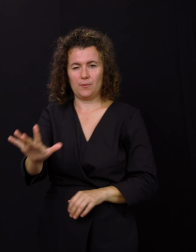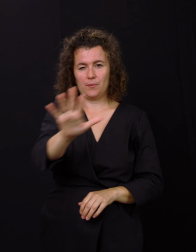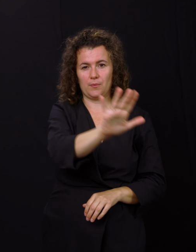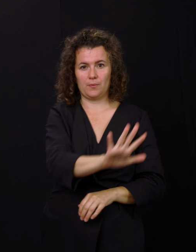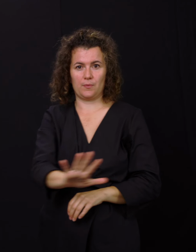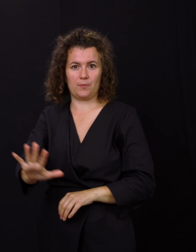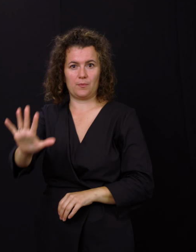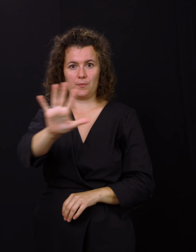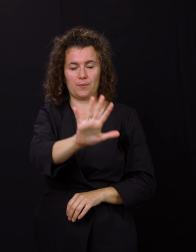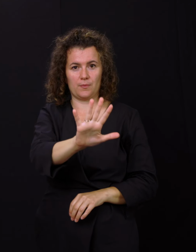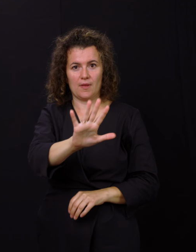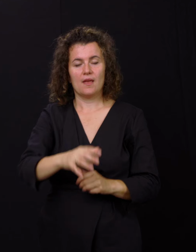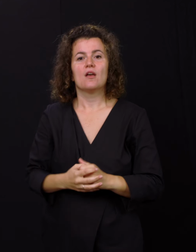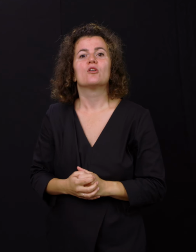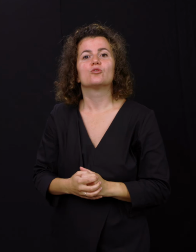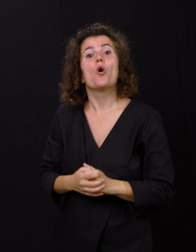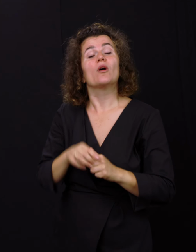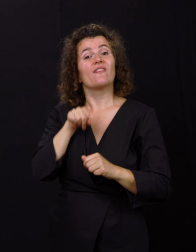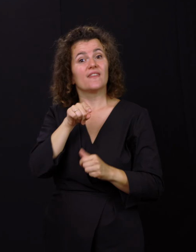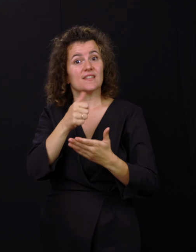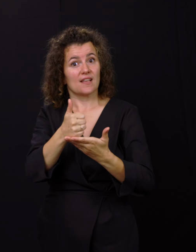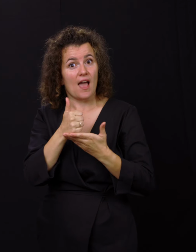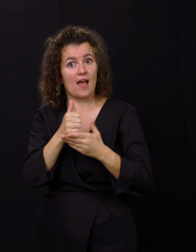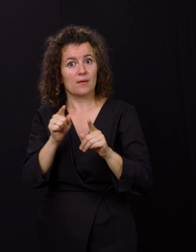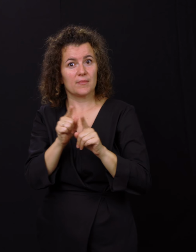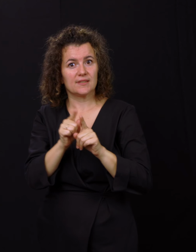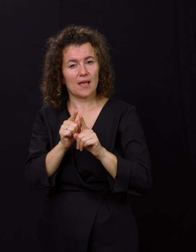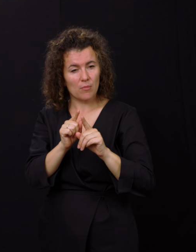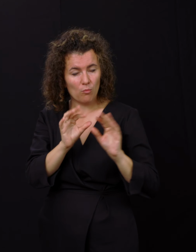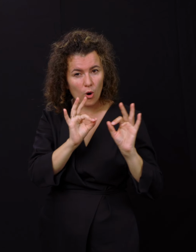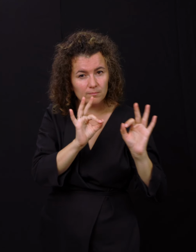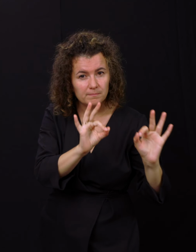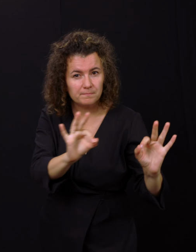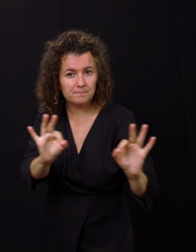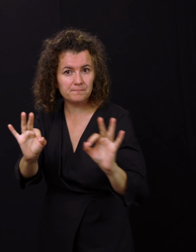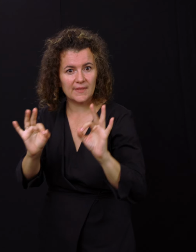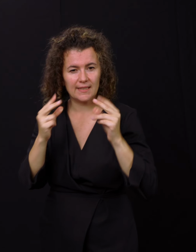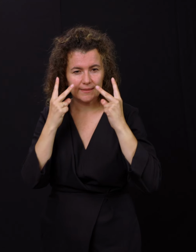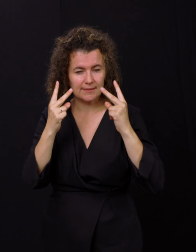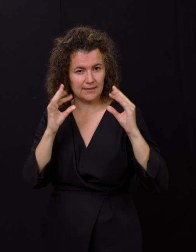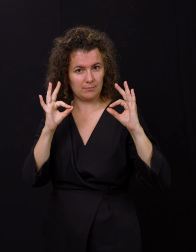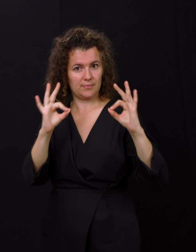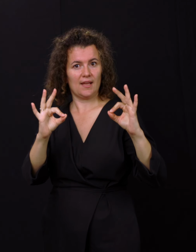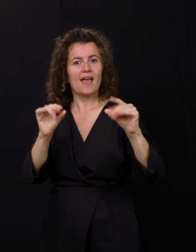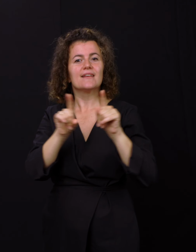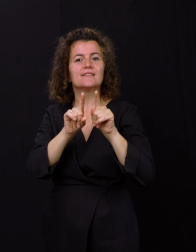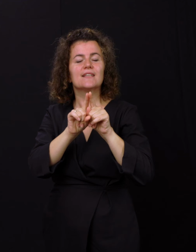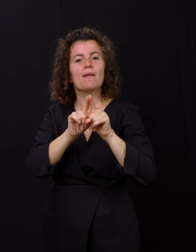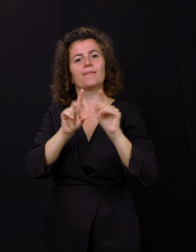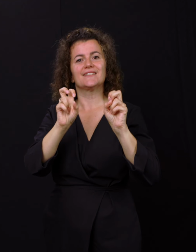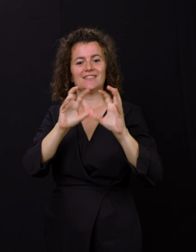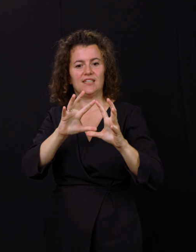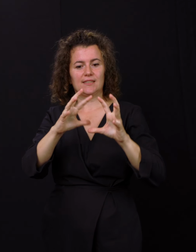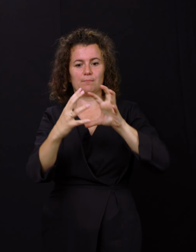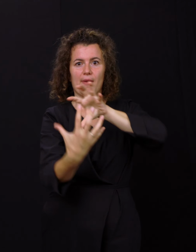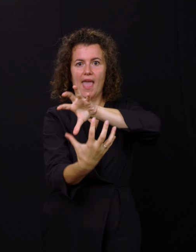to restore high acuity vision, which allows patients to read. Read even. That's impressive. That's the goal. Now